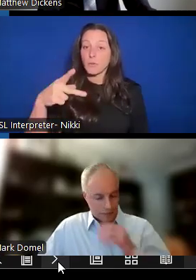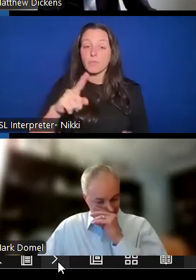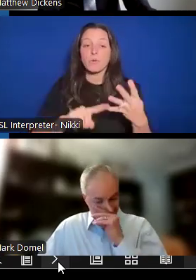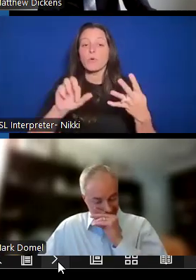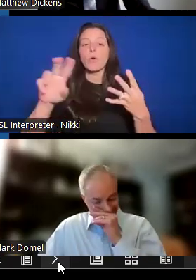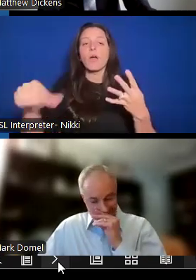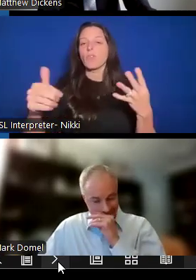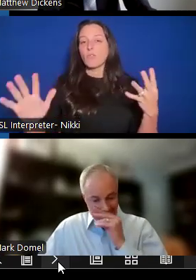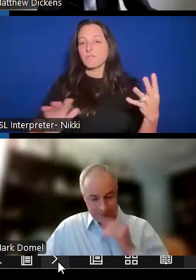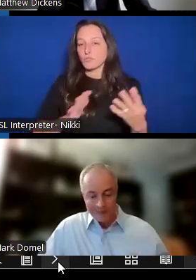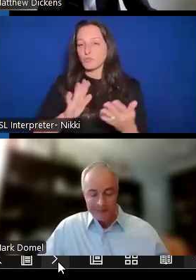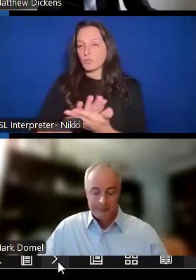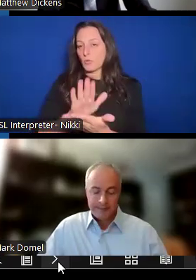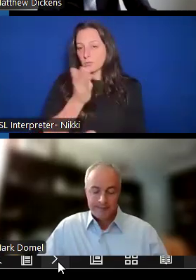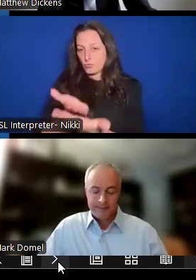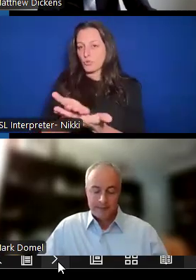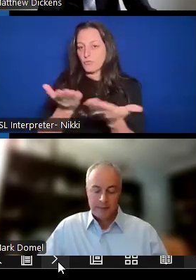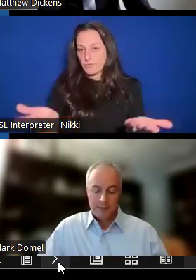Of